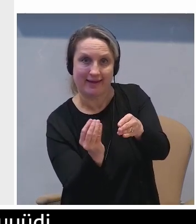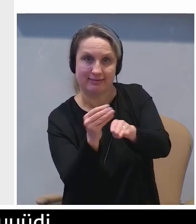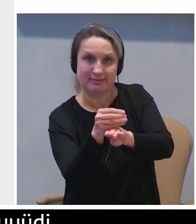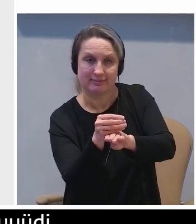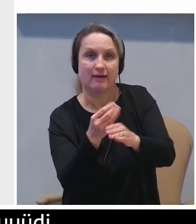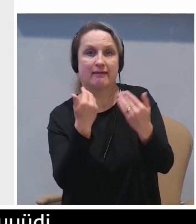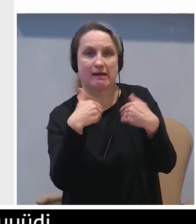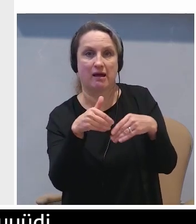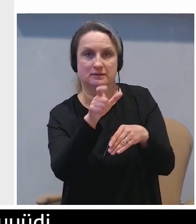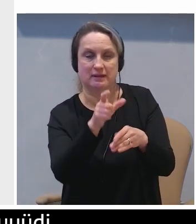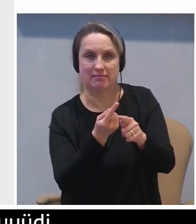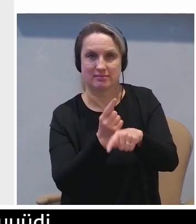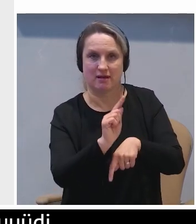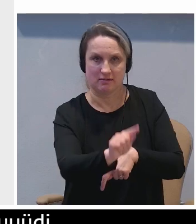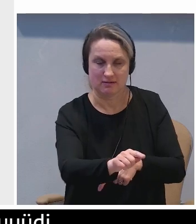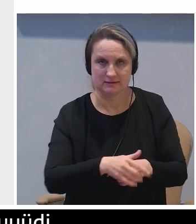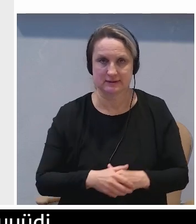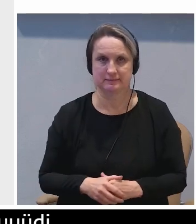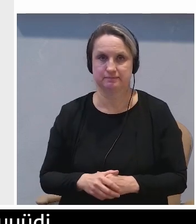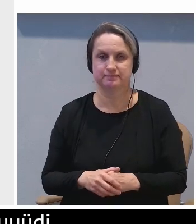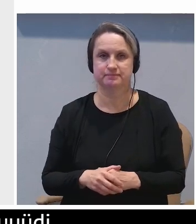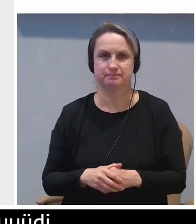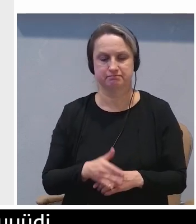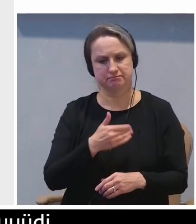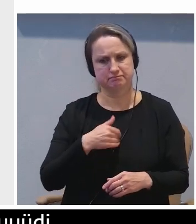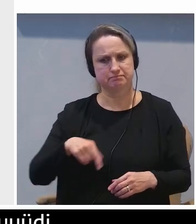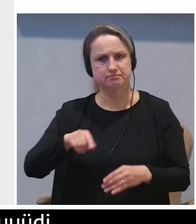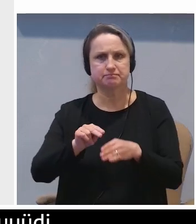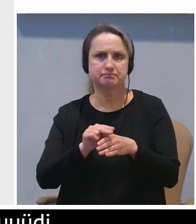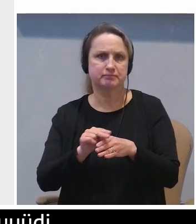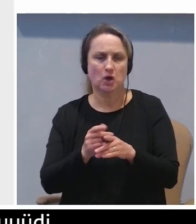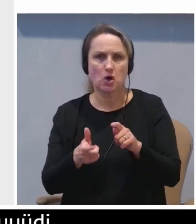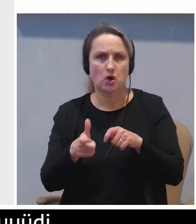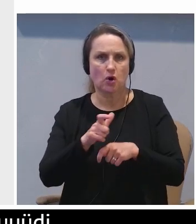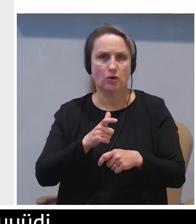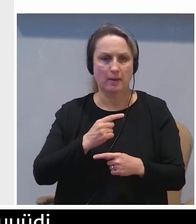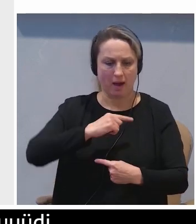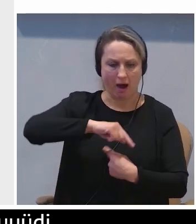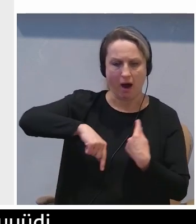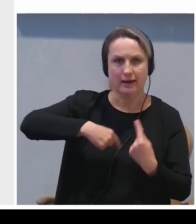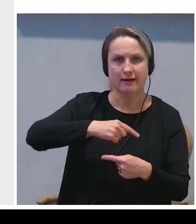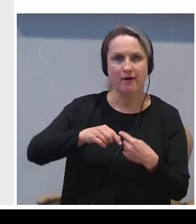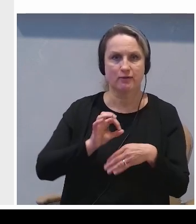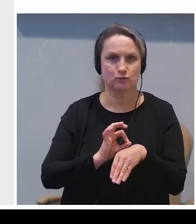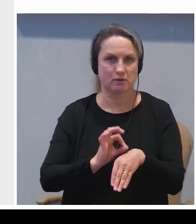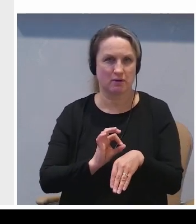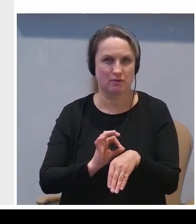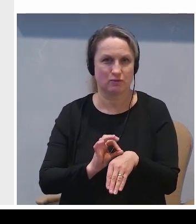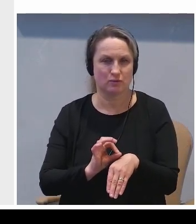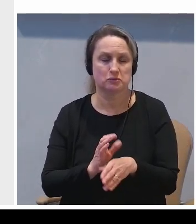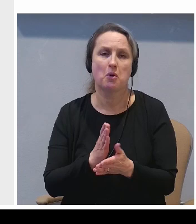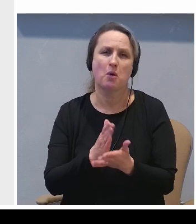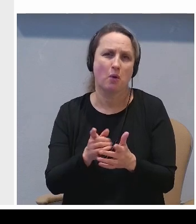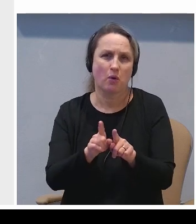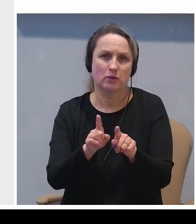blood diseases Räägin peamiselt where the cell is ainevahetushaigustest, affected and blood kuid diseases leidub ka where the